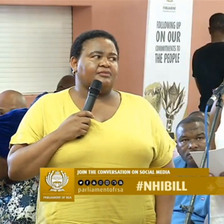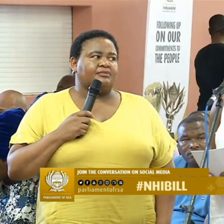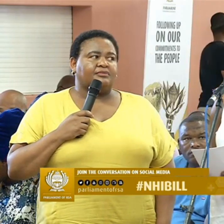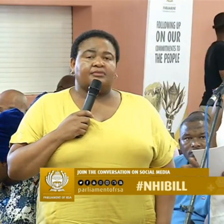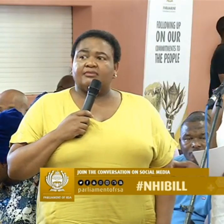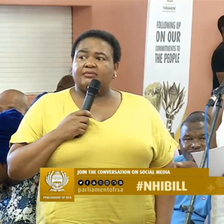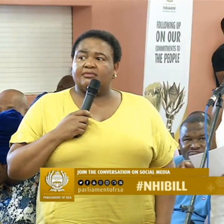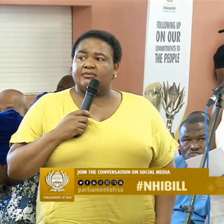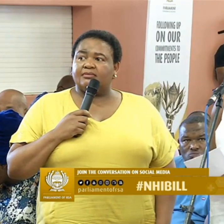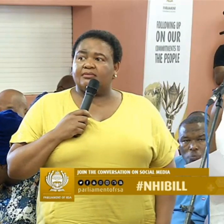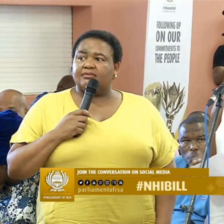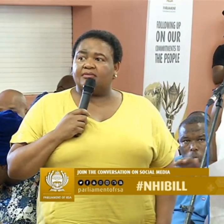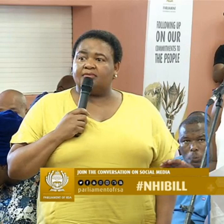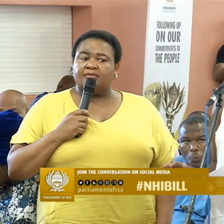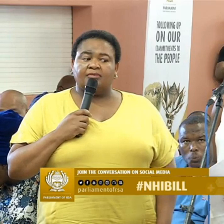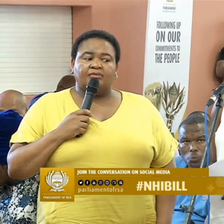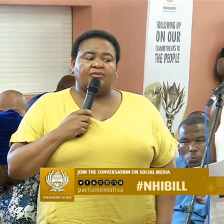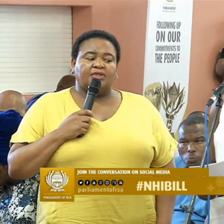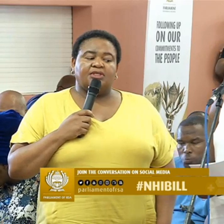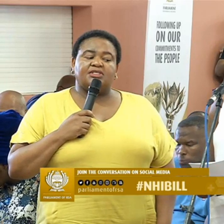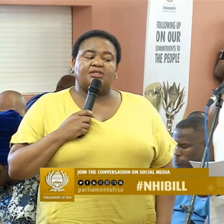brought